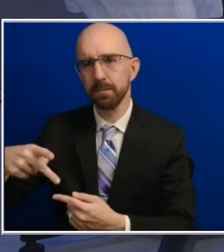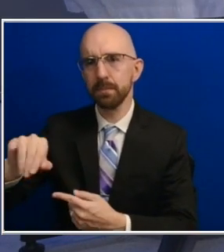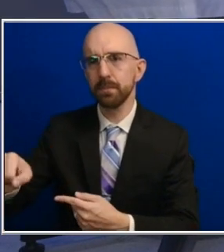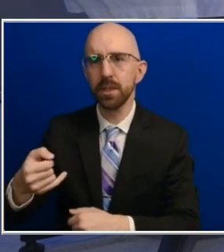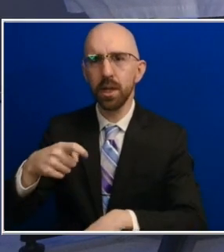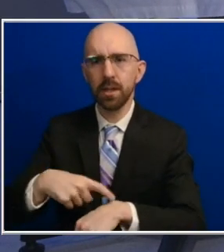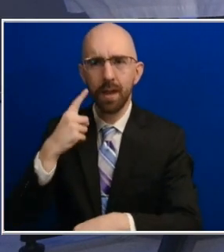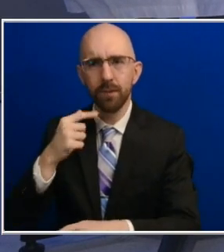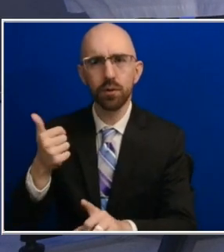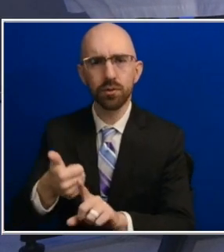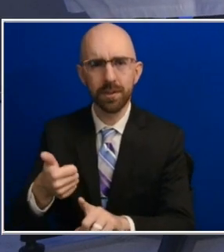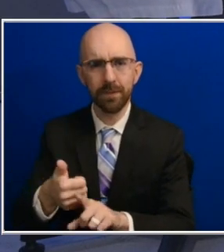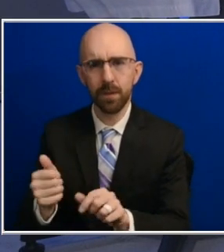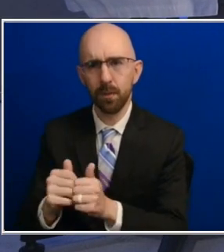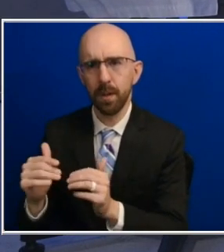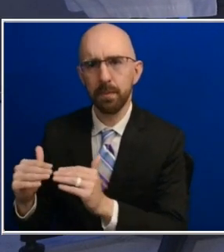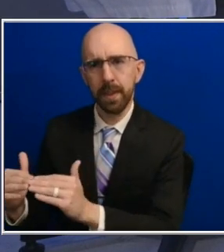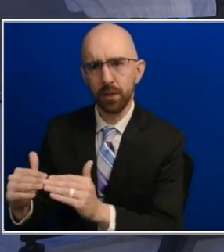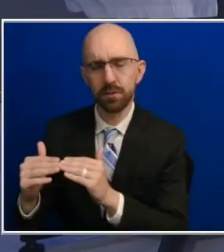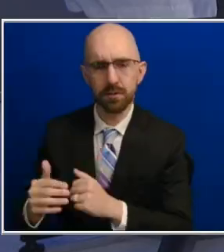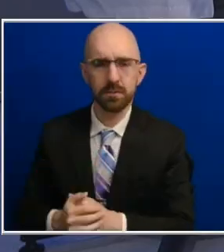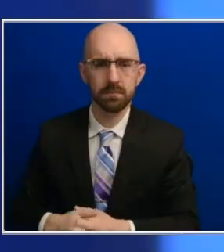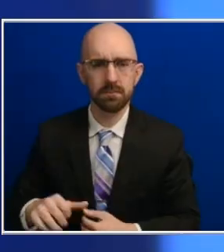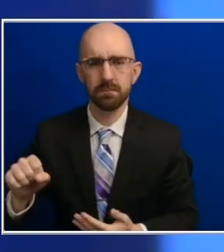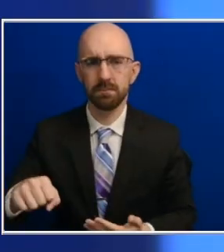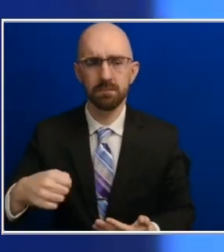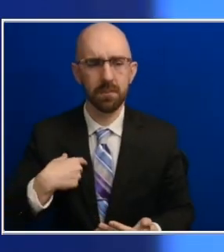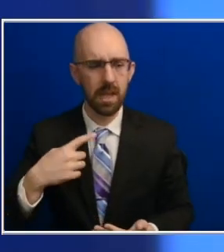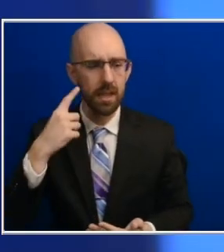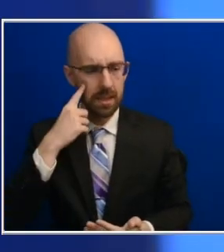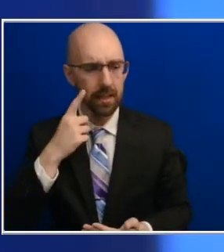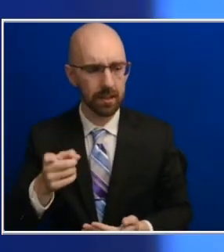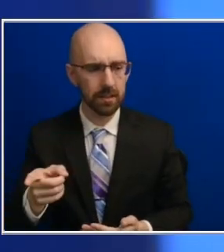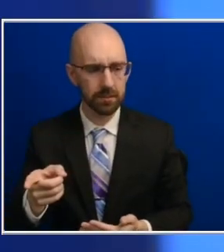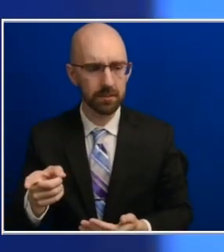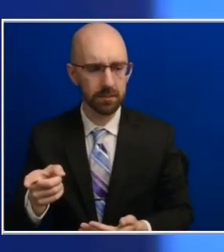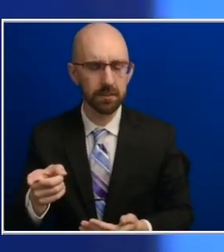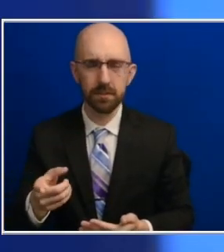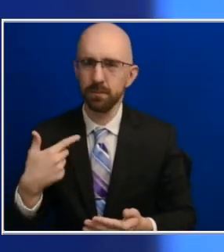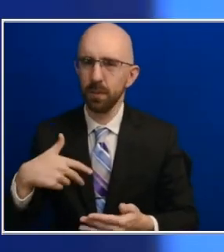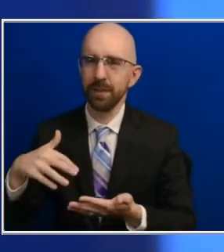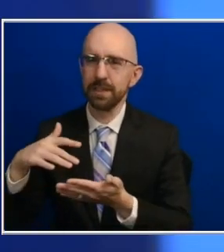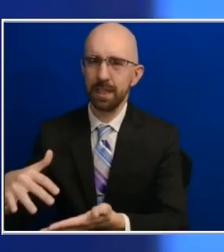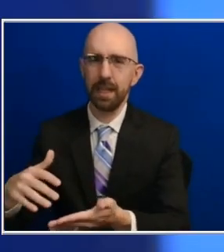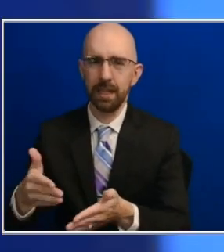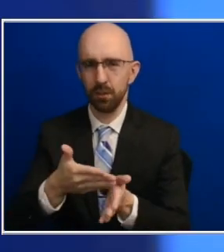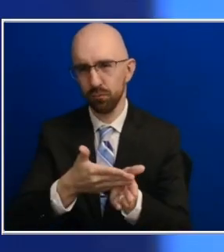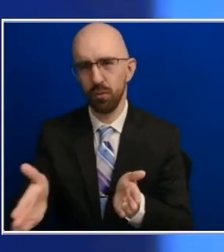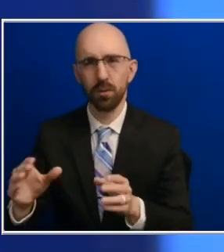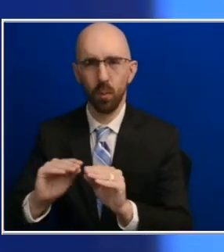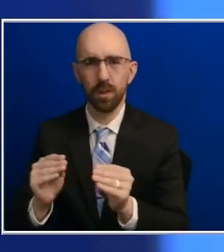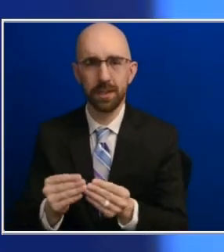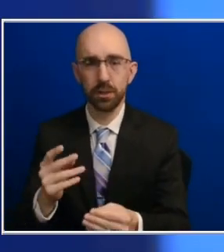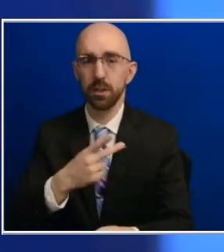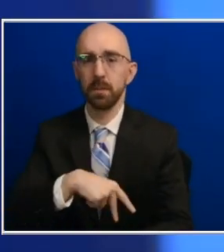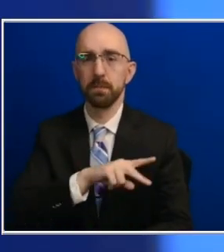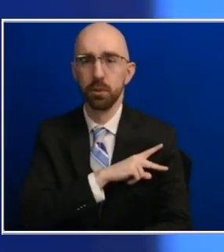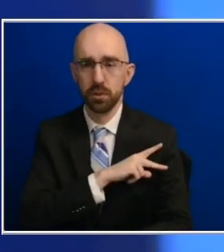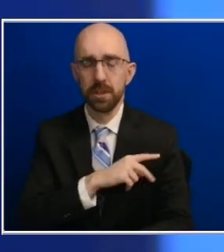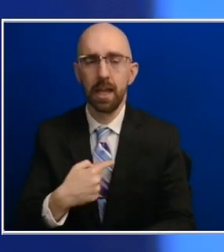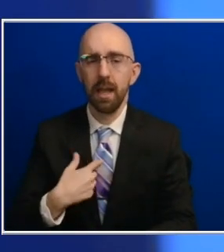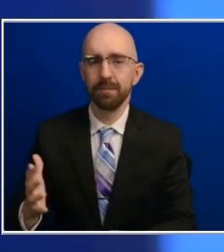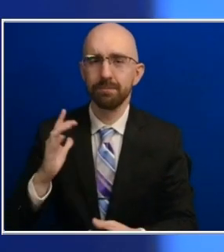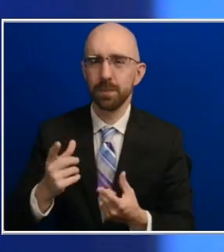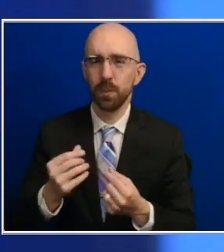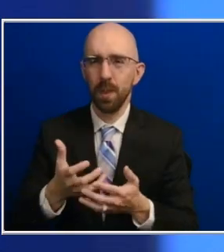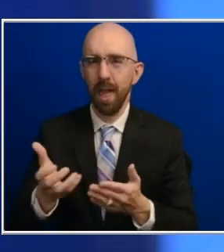among colleagues? Yeah, I think Denton could probably speak. We've done some studies on this across our organization. Personally, I used to do a lot of direct